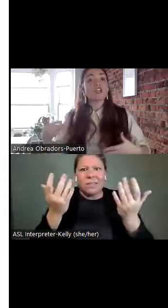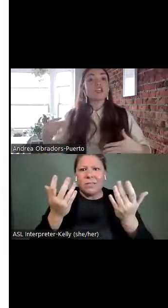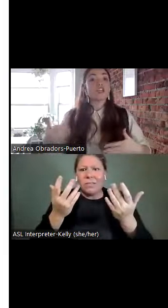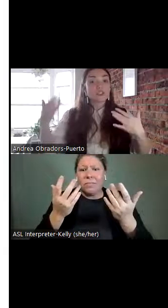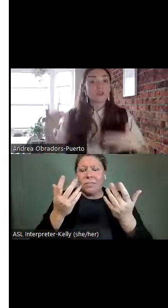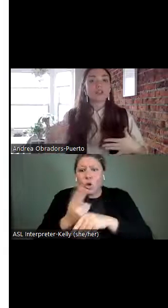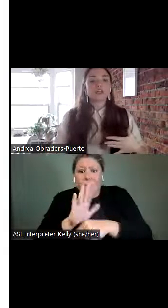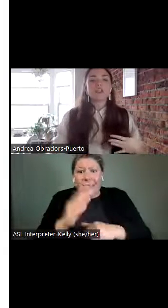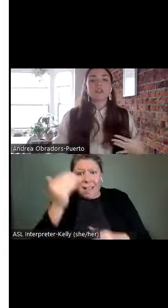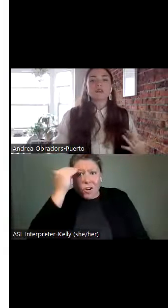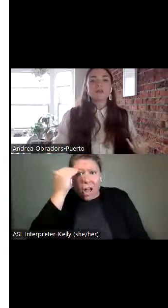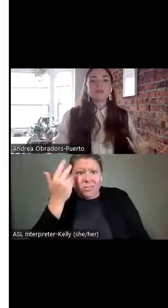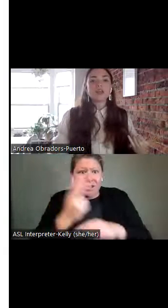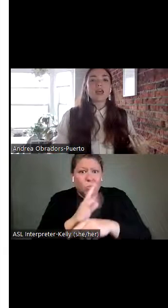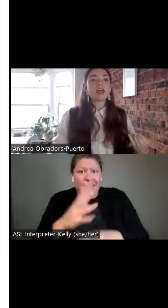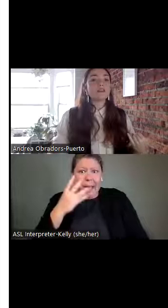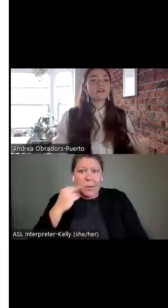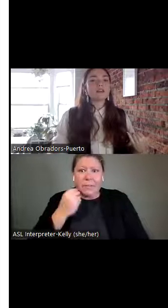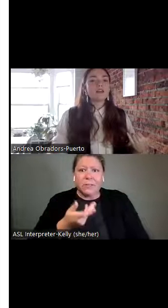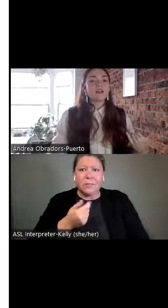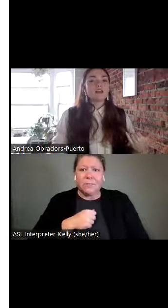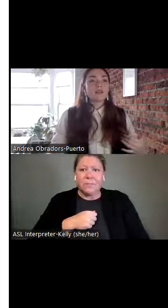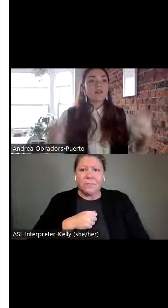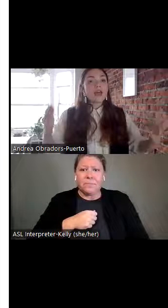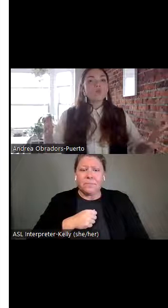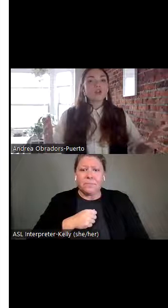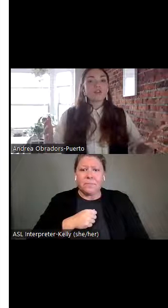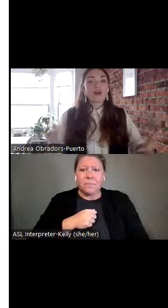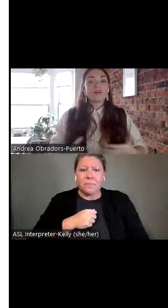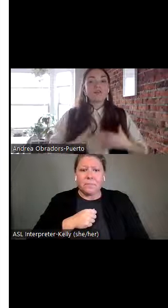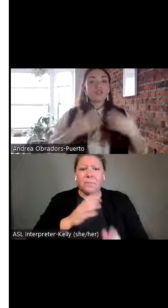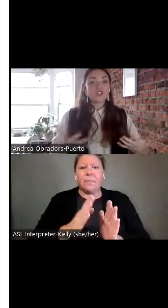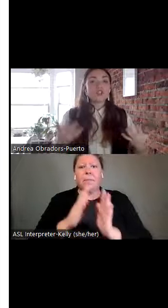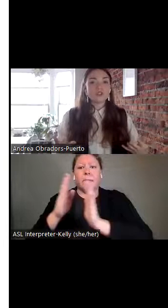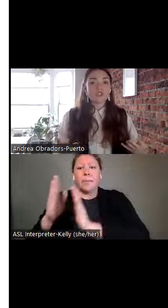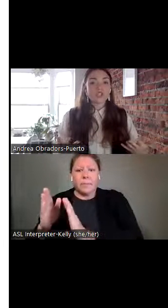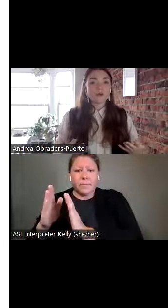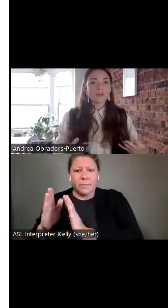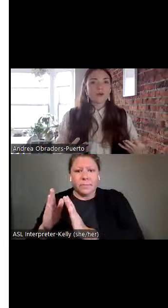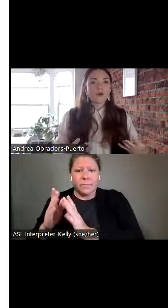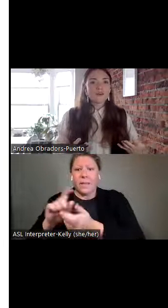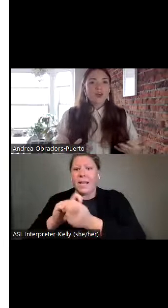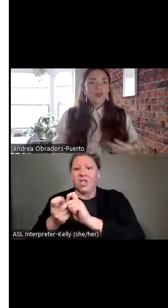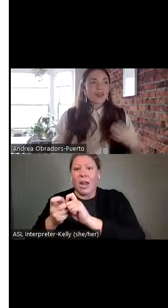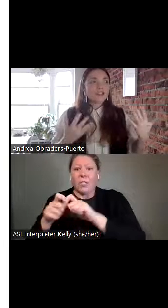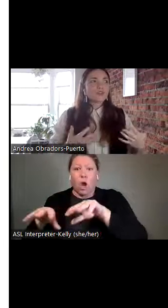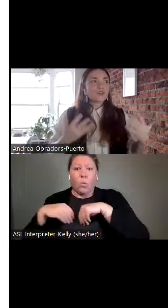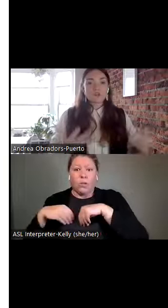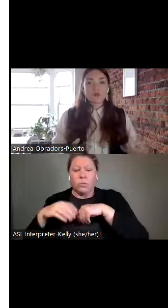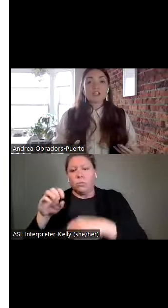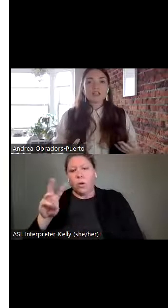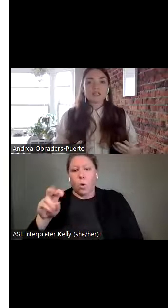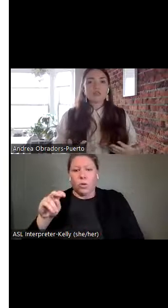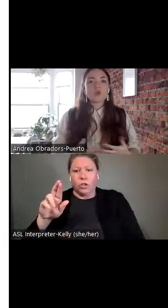their knowledge and experience. And then we also have change ownership. So thanks to